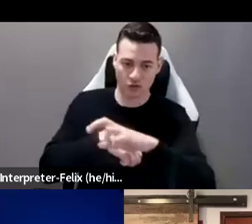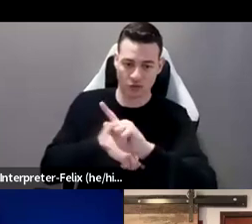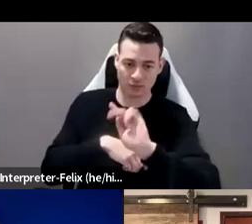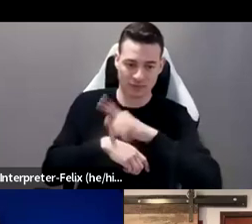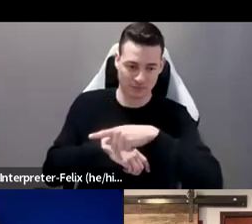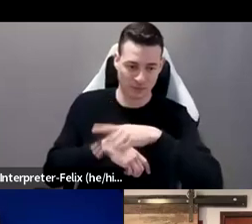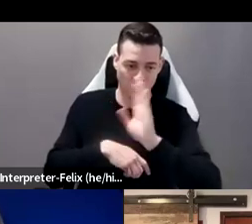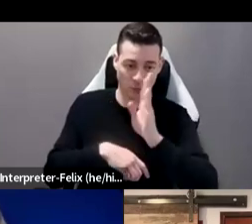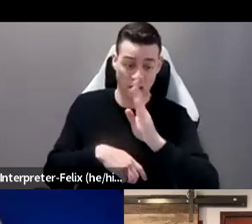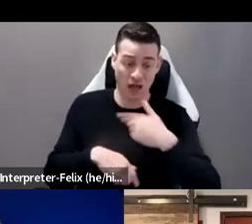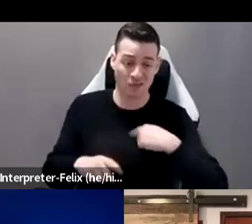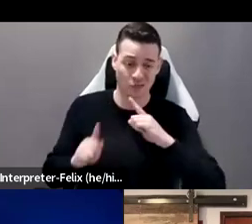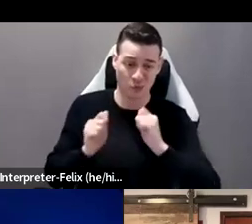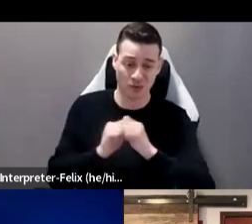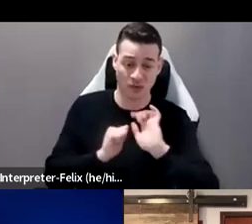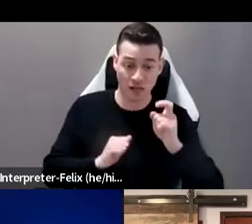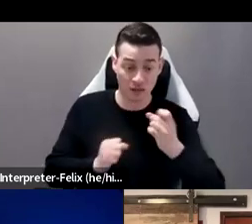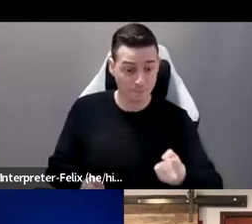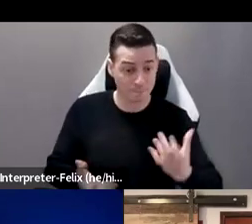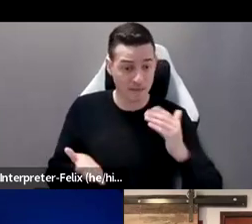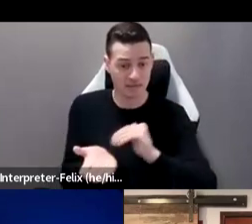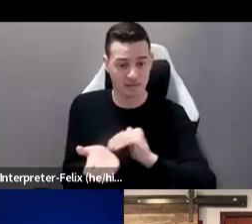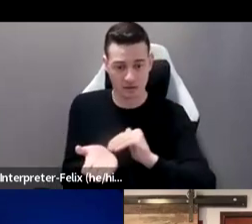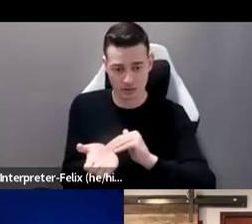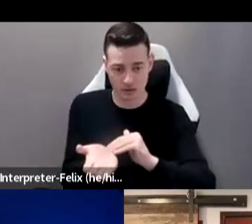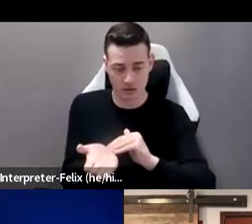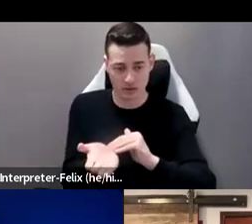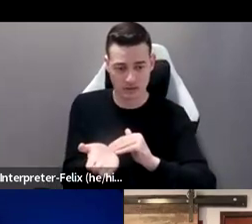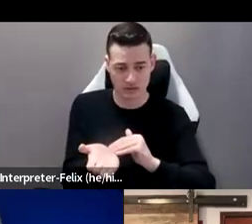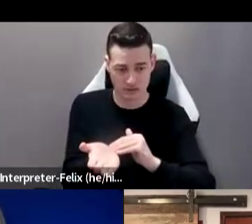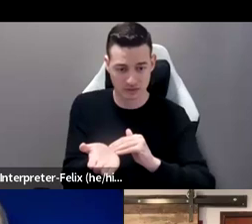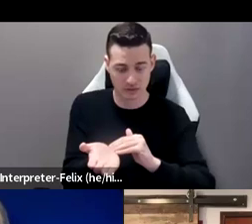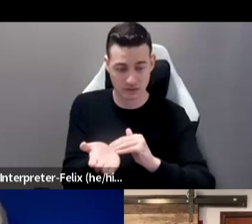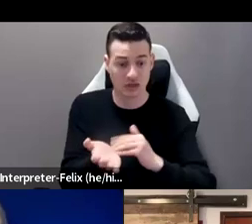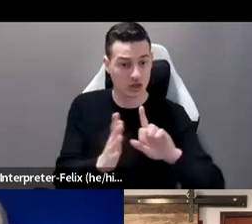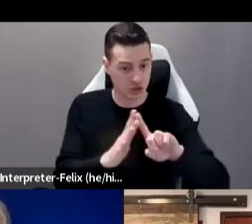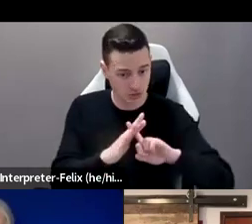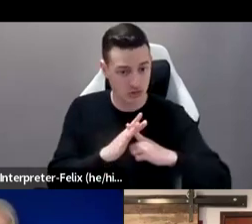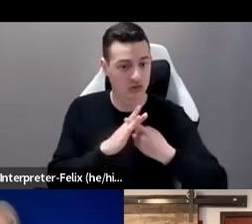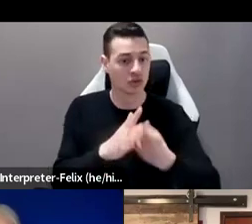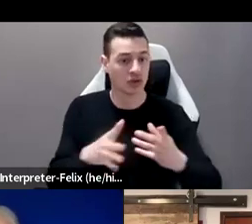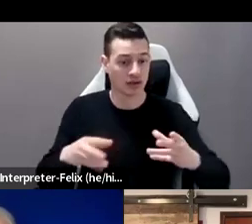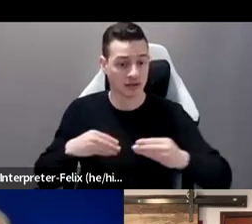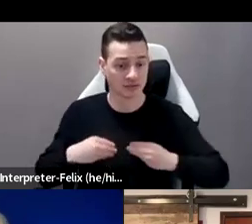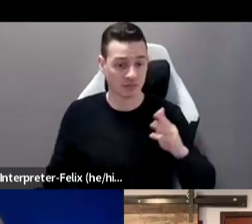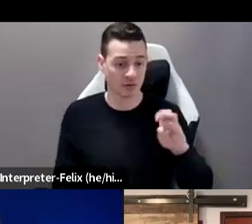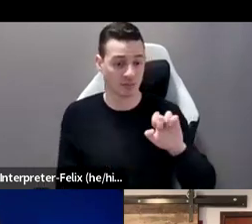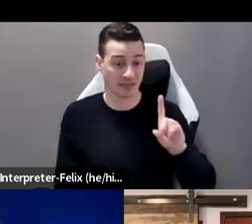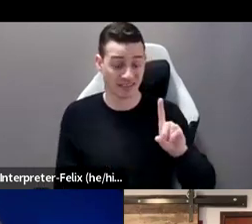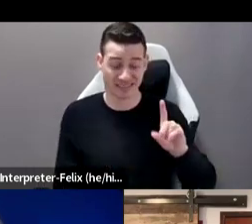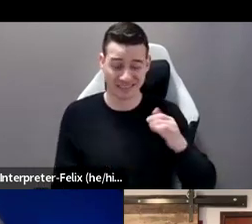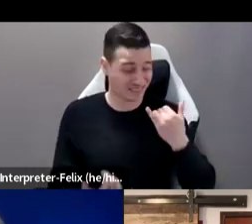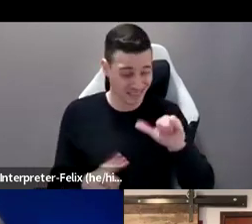Alex, there's a growing number of primary care resources or providers that are accepting Medicaid. It's still